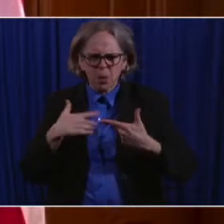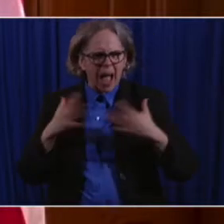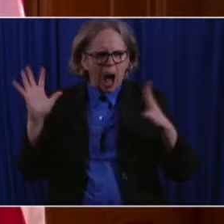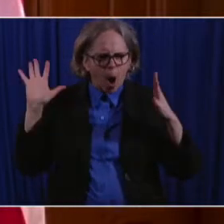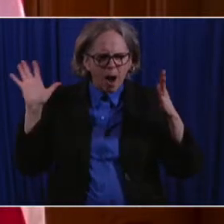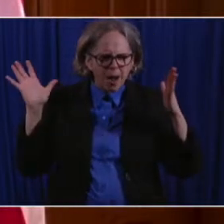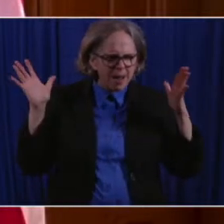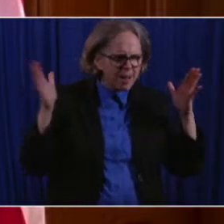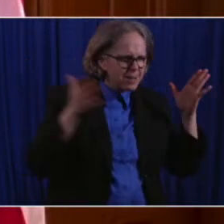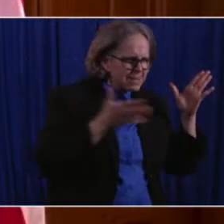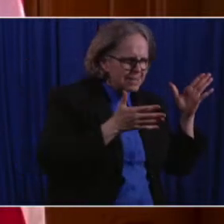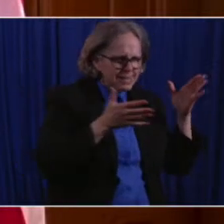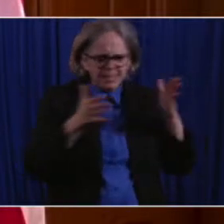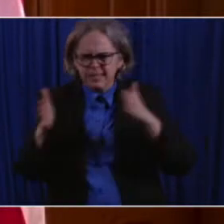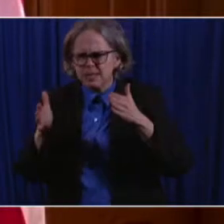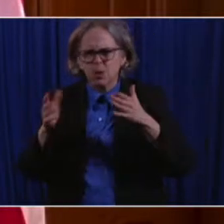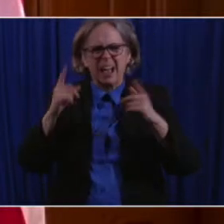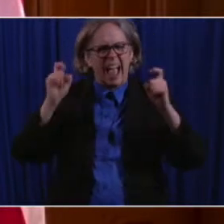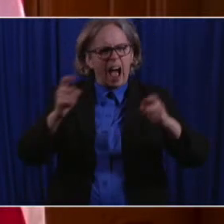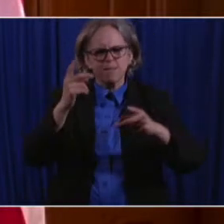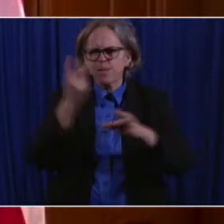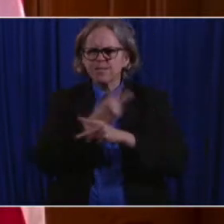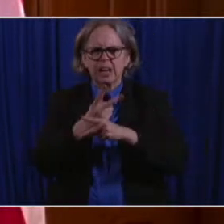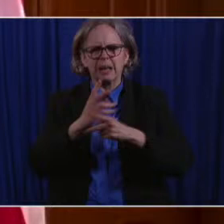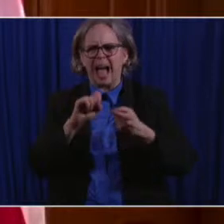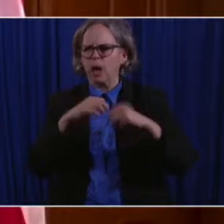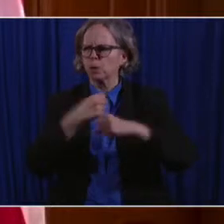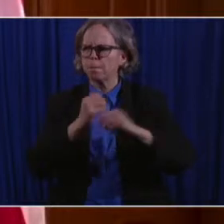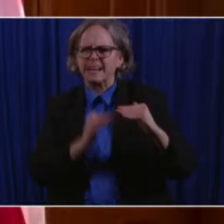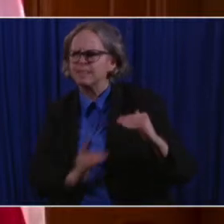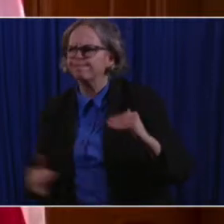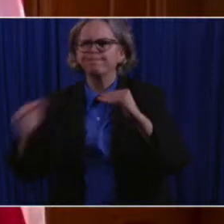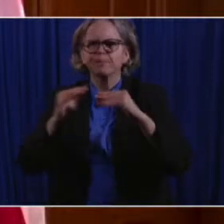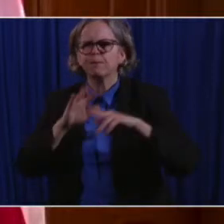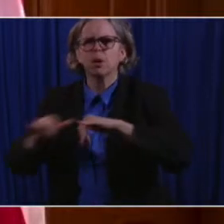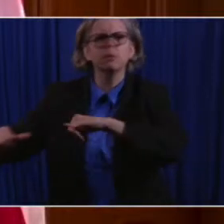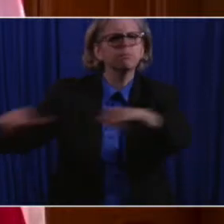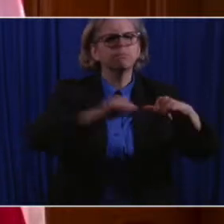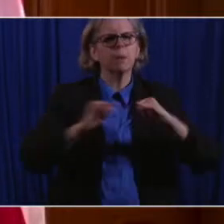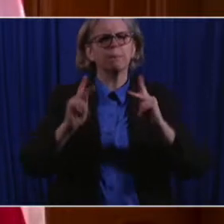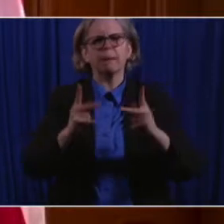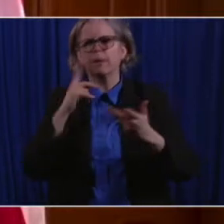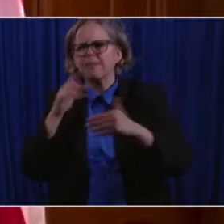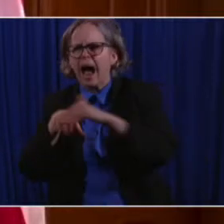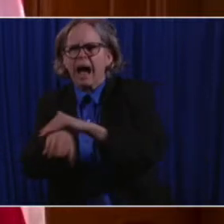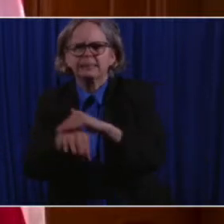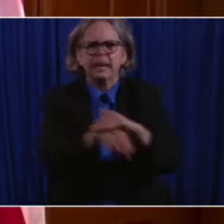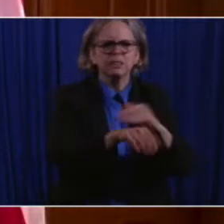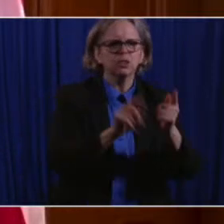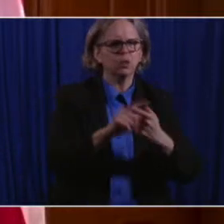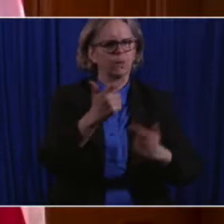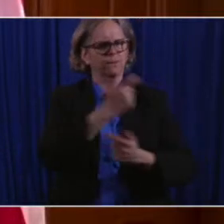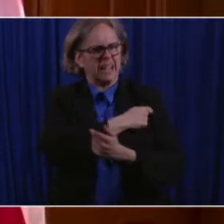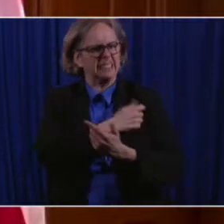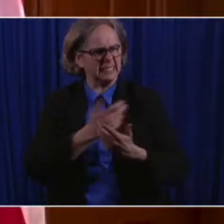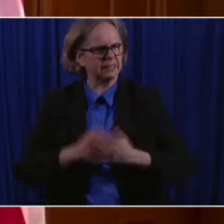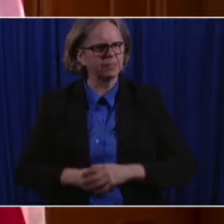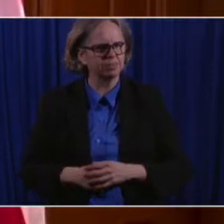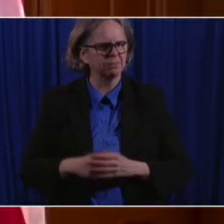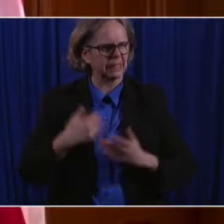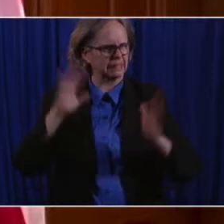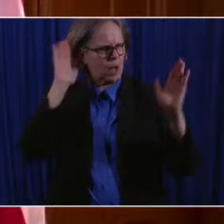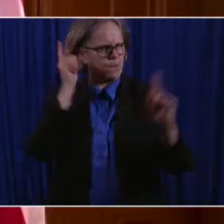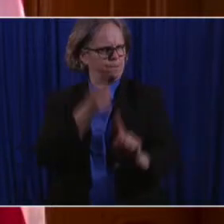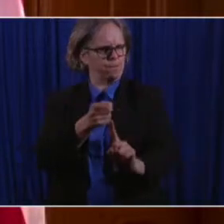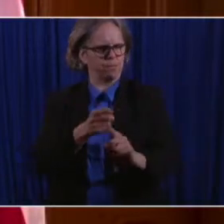the COVID-19 response. We are now, of course, into the vaccination phase, and we're doing the same